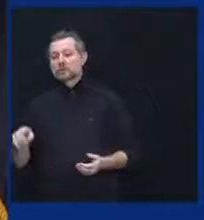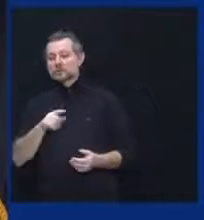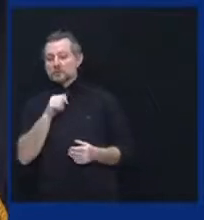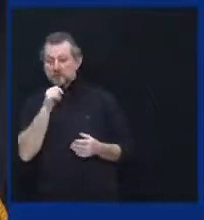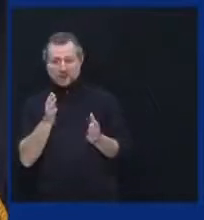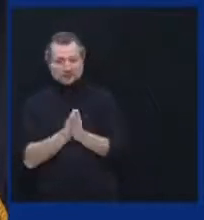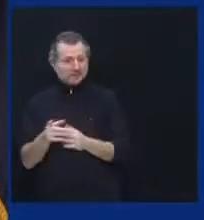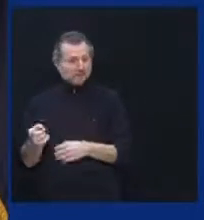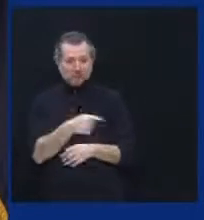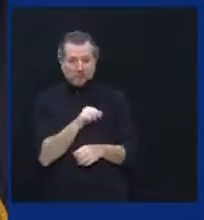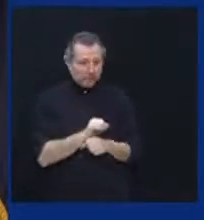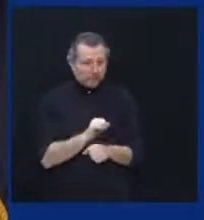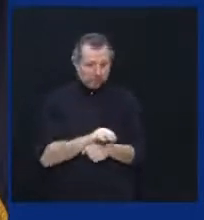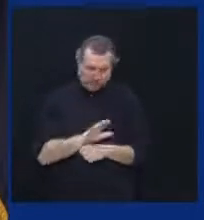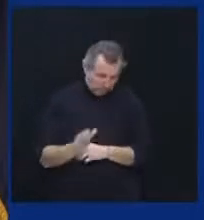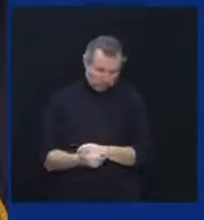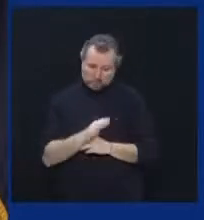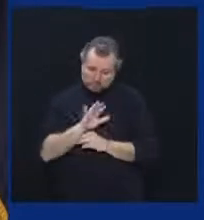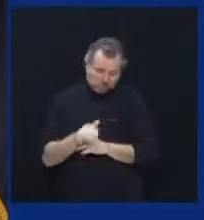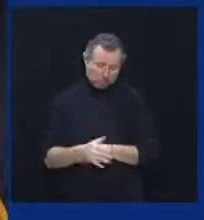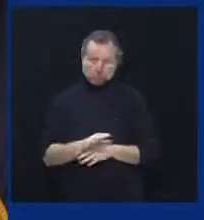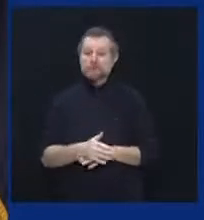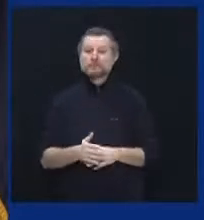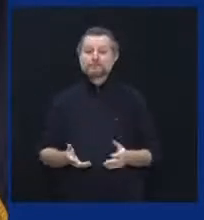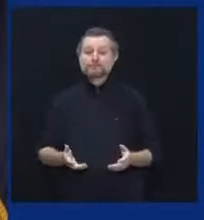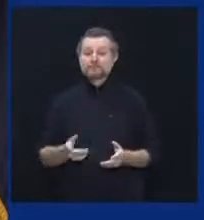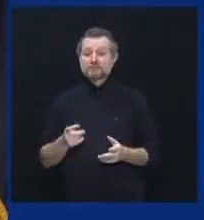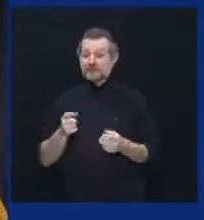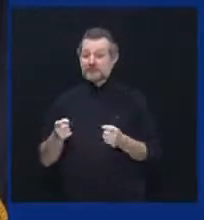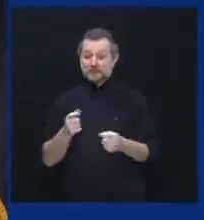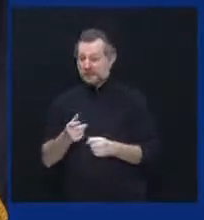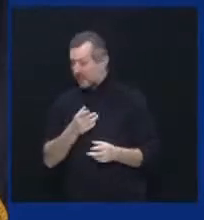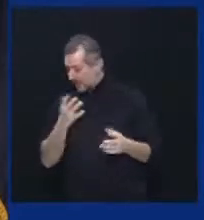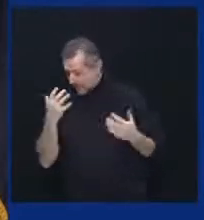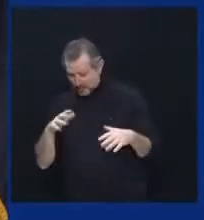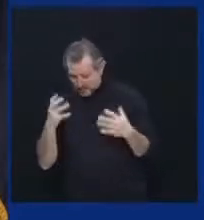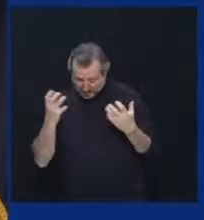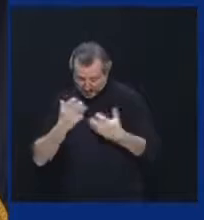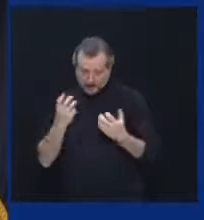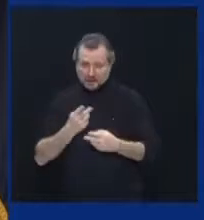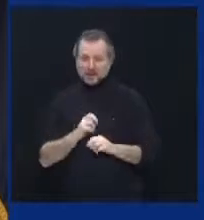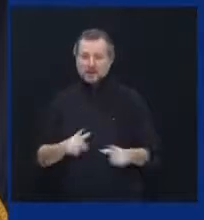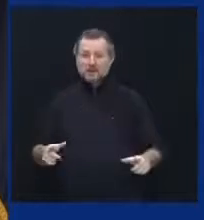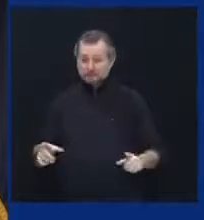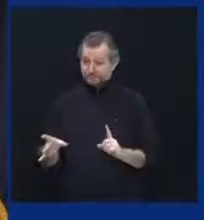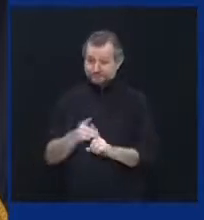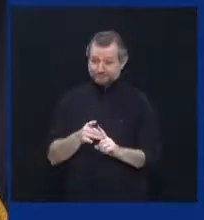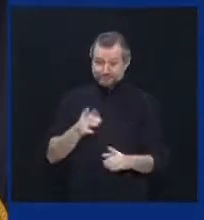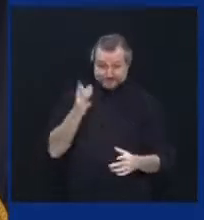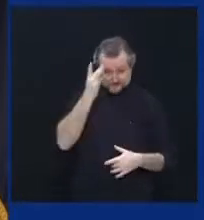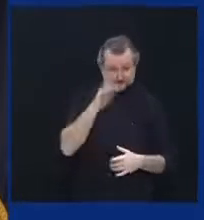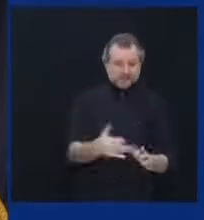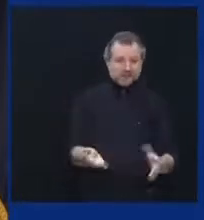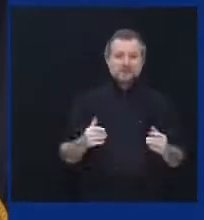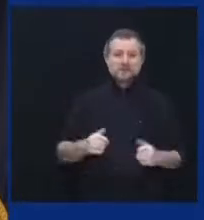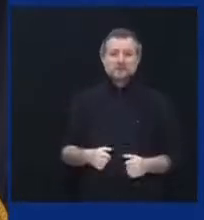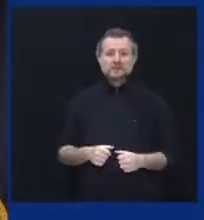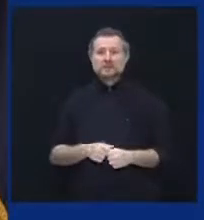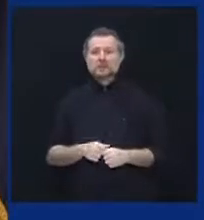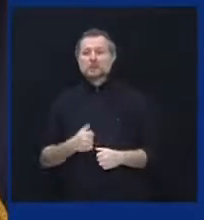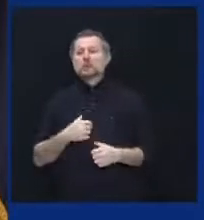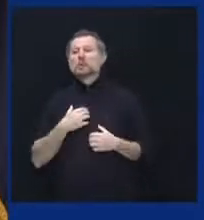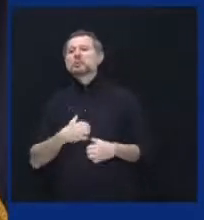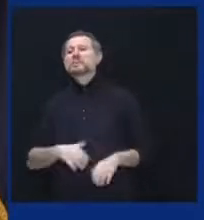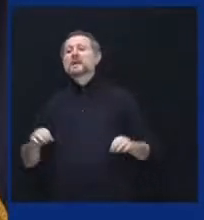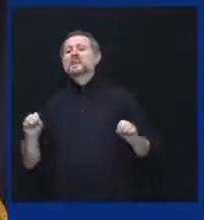to work around the clock and deal with hell, some of whom got sick and died. I wish none of it